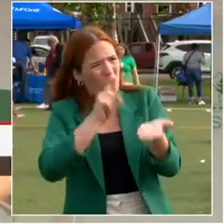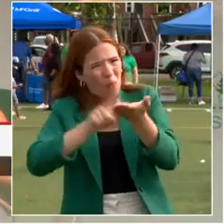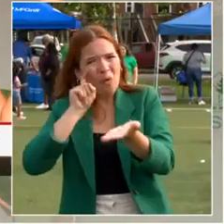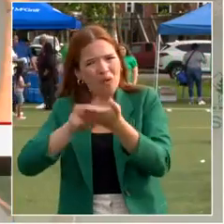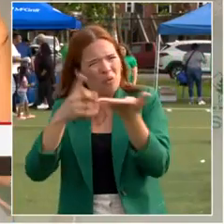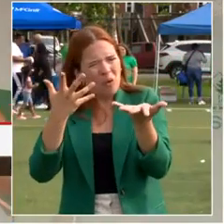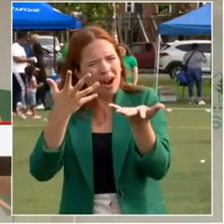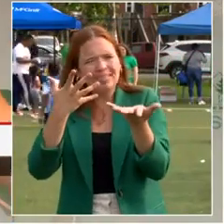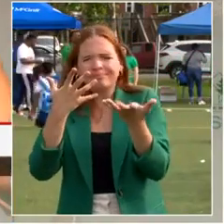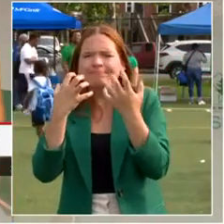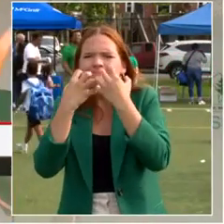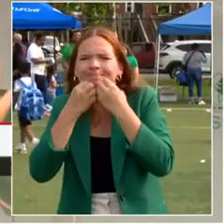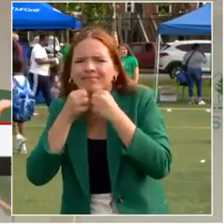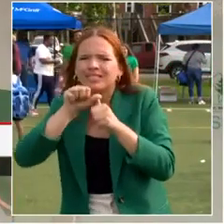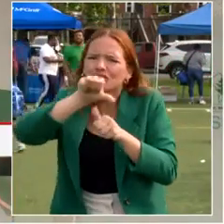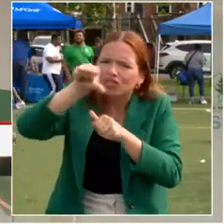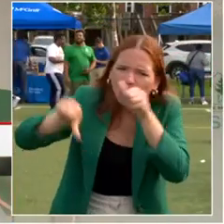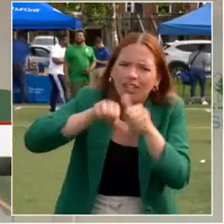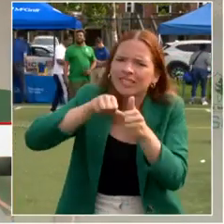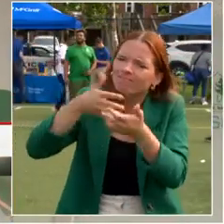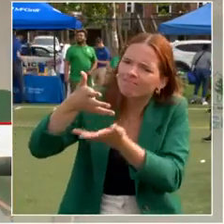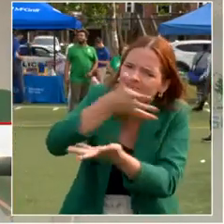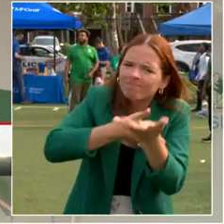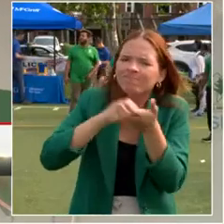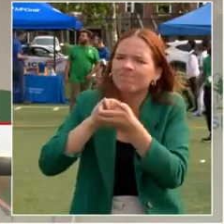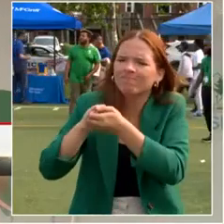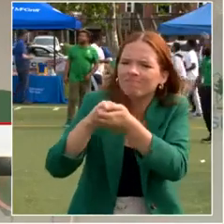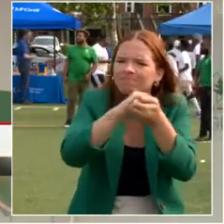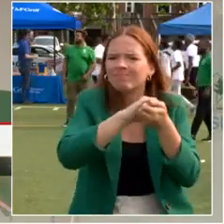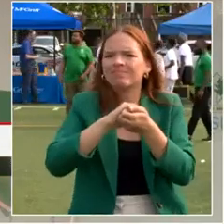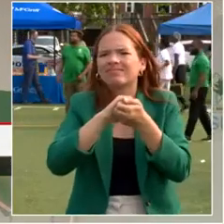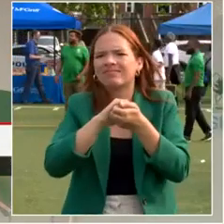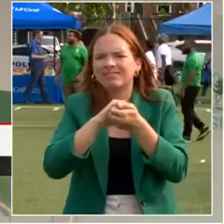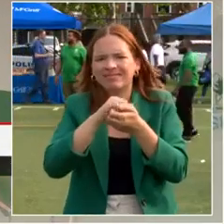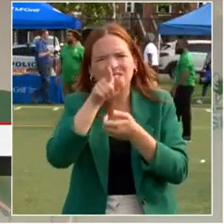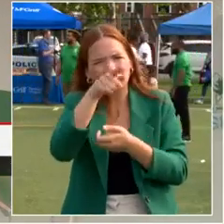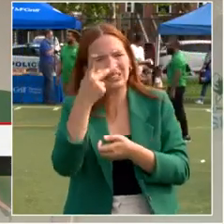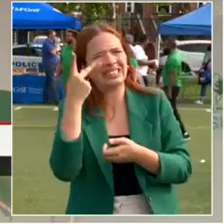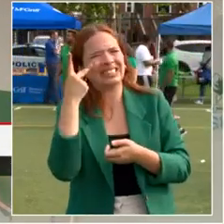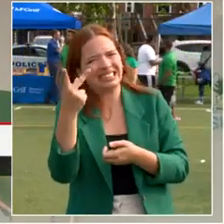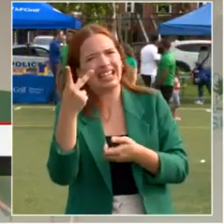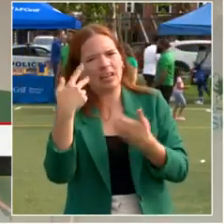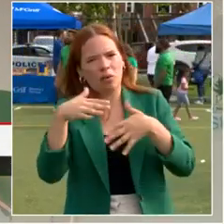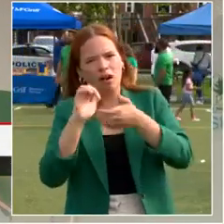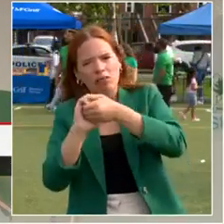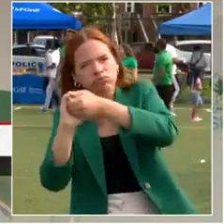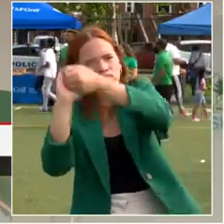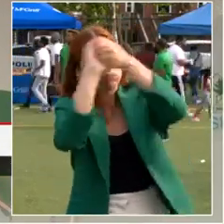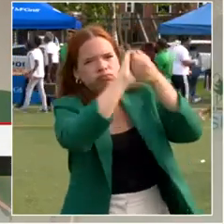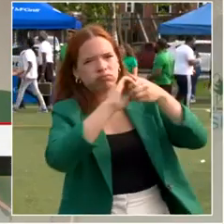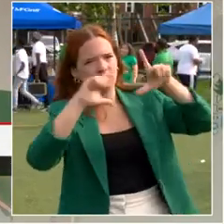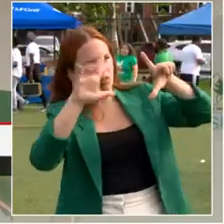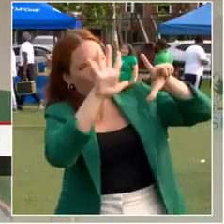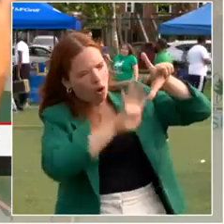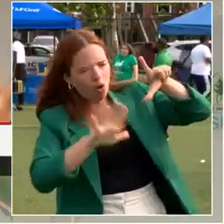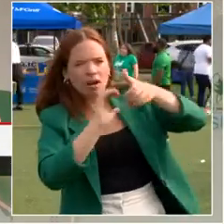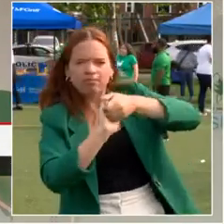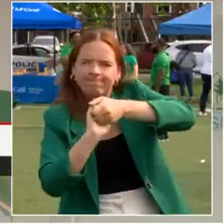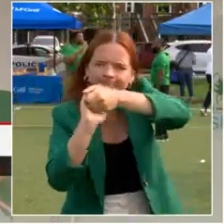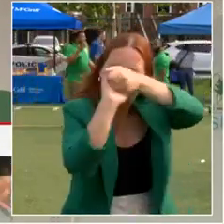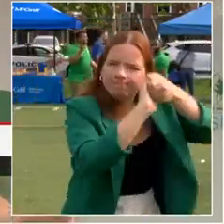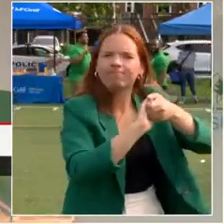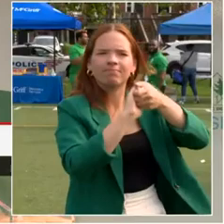the more relationships and trust folks have in the police, the safer our city will be, the more likely people are to come